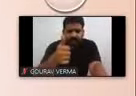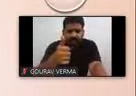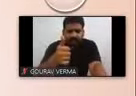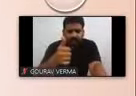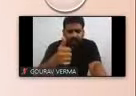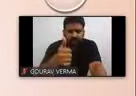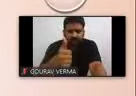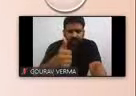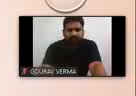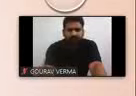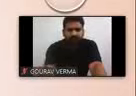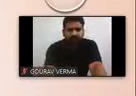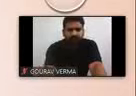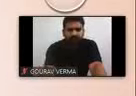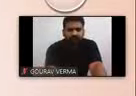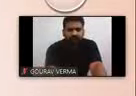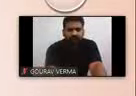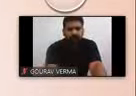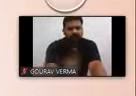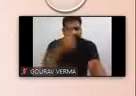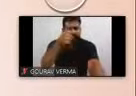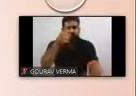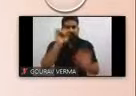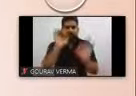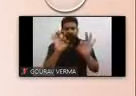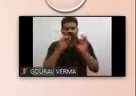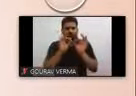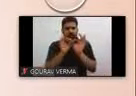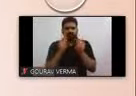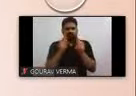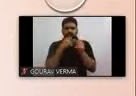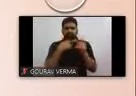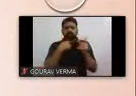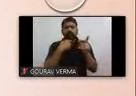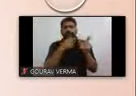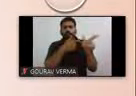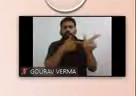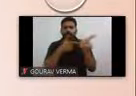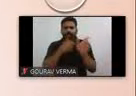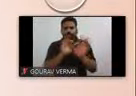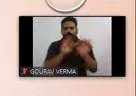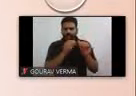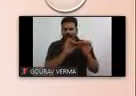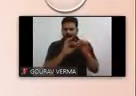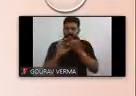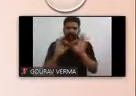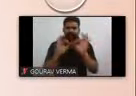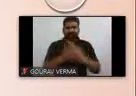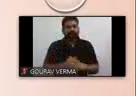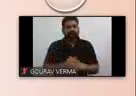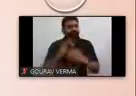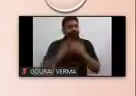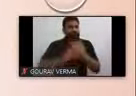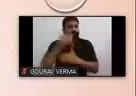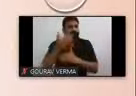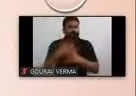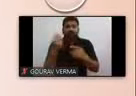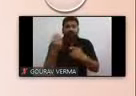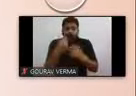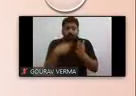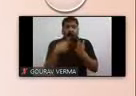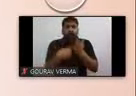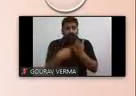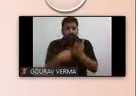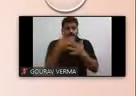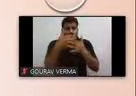Yes, ma'am. Okay. Yes, ma'am. It is okay. Okay. Then certain rules. Certain